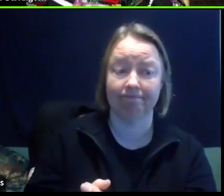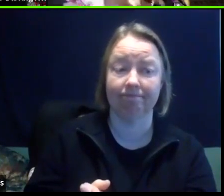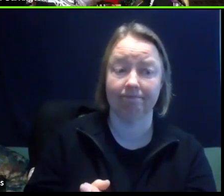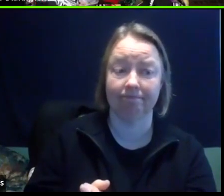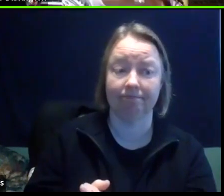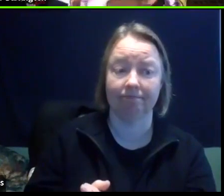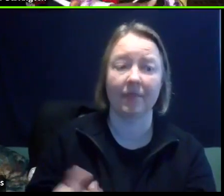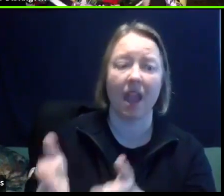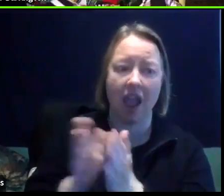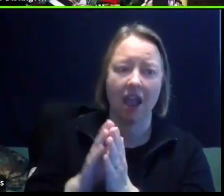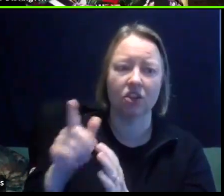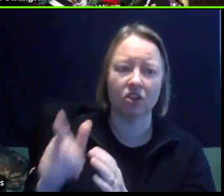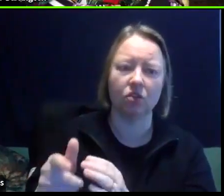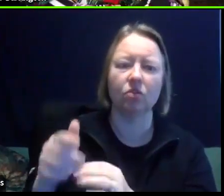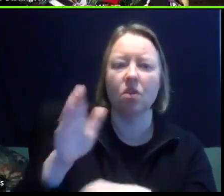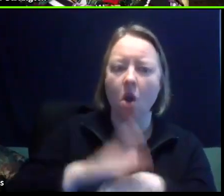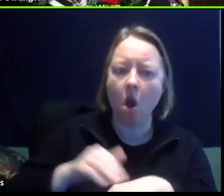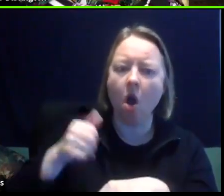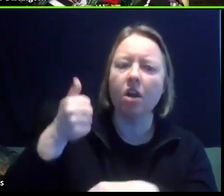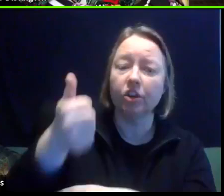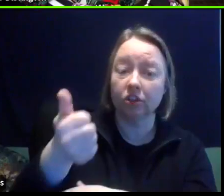I ask you to call on your own self.